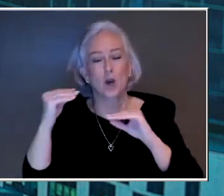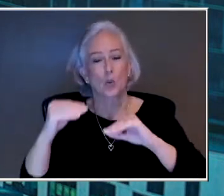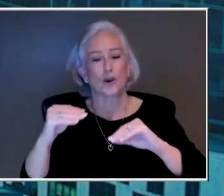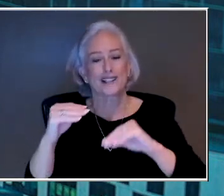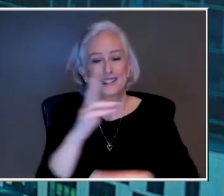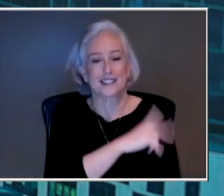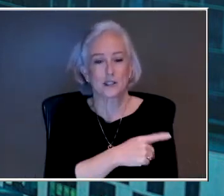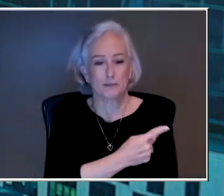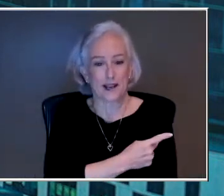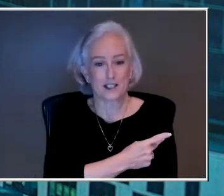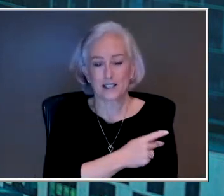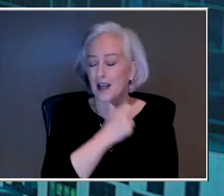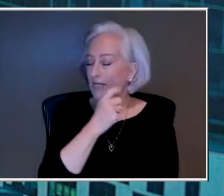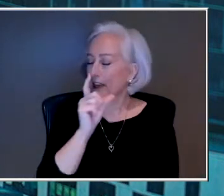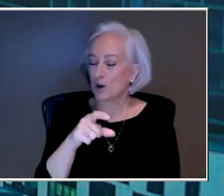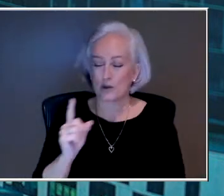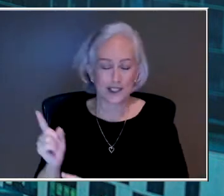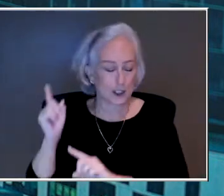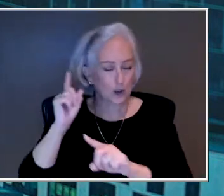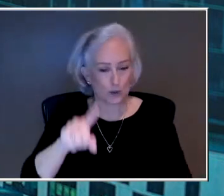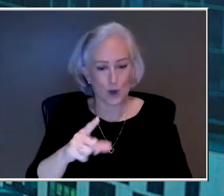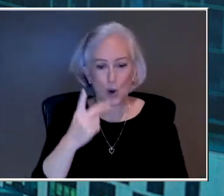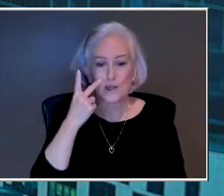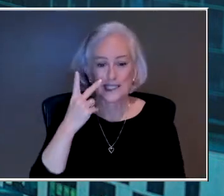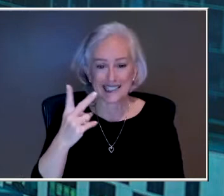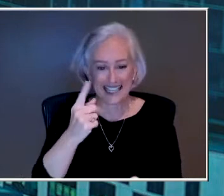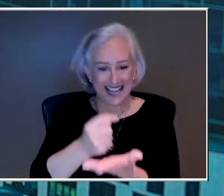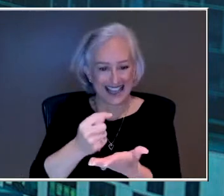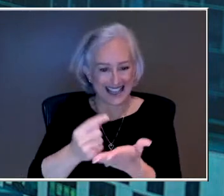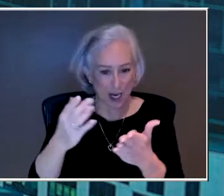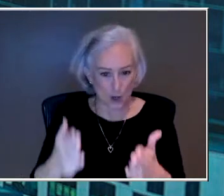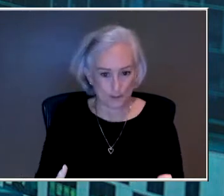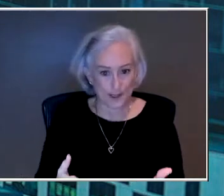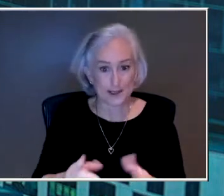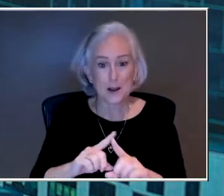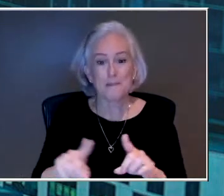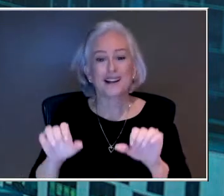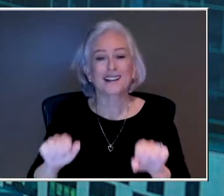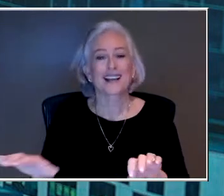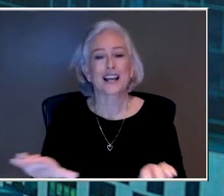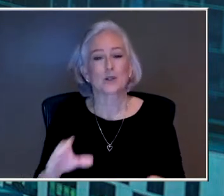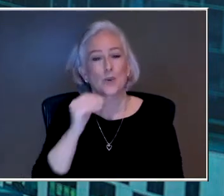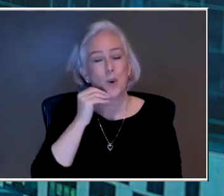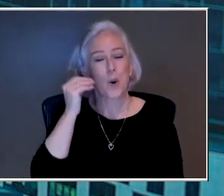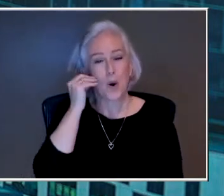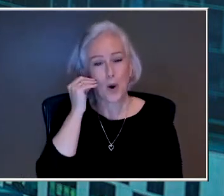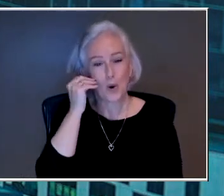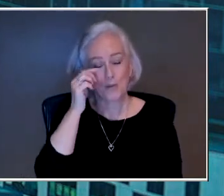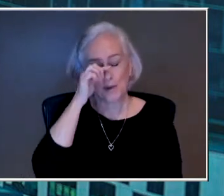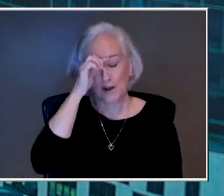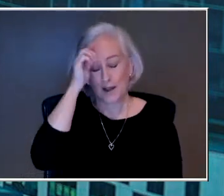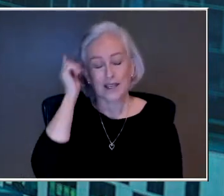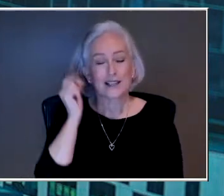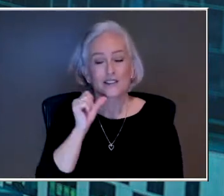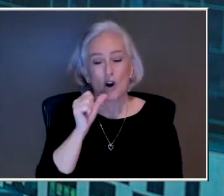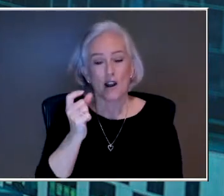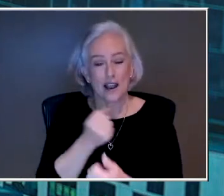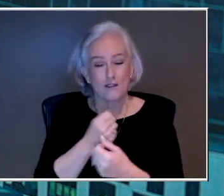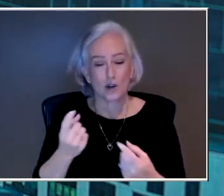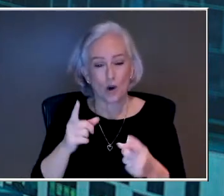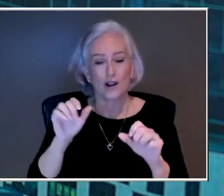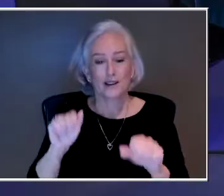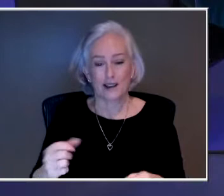see a therapist. We teach them so that they can do it at home, because a lot of patients don't have the convenience to come in for appointments where someone else is doing it for them.